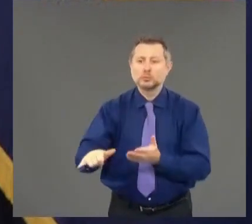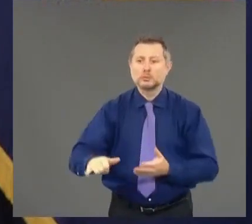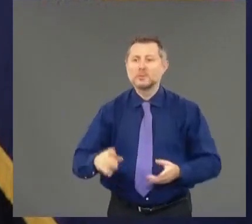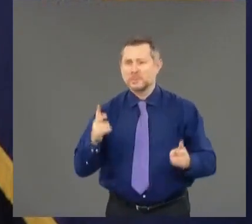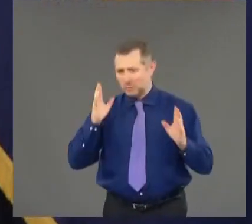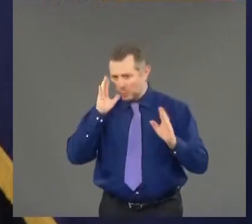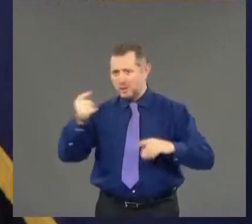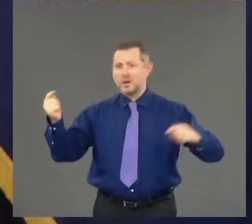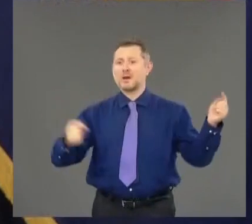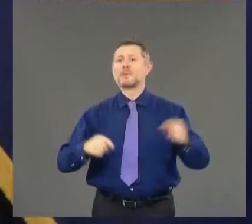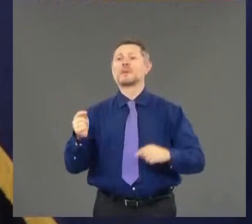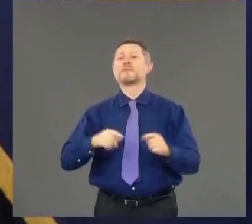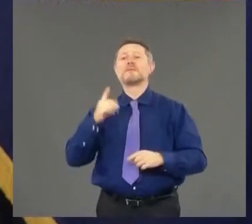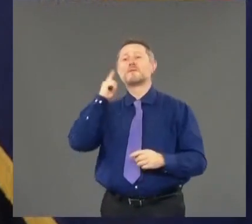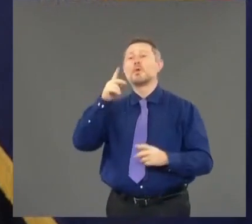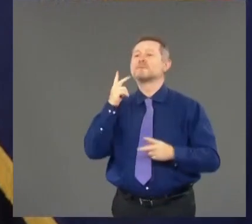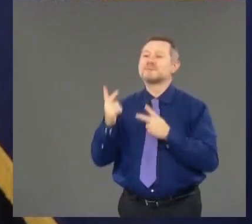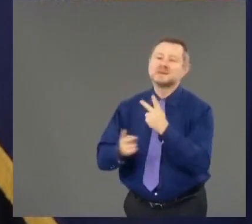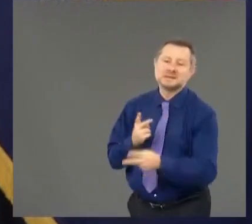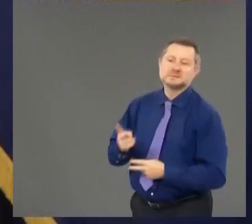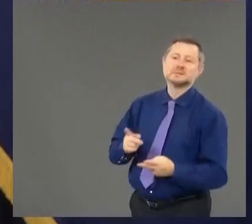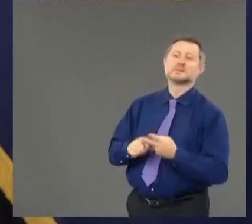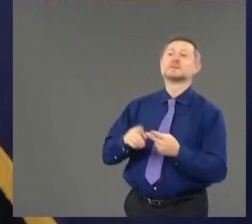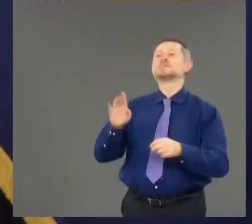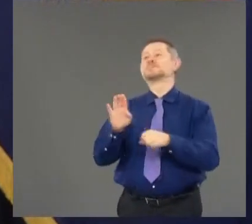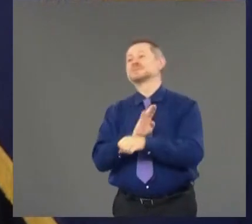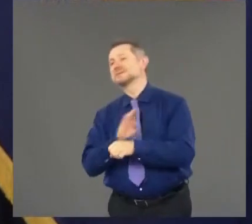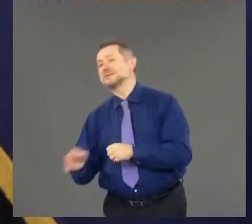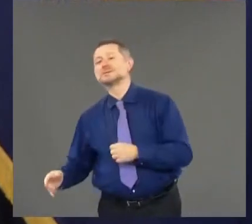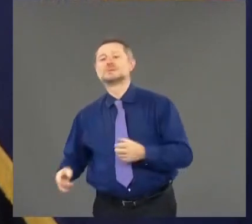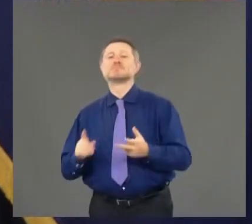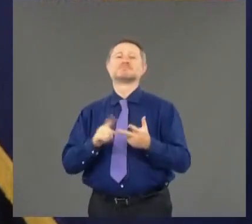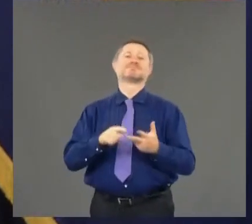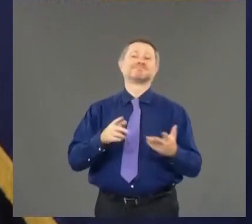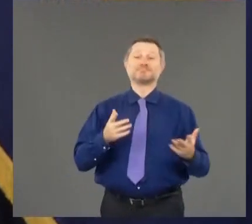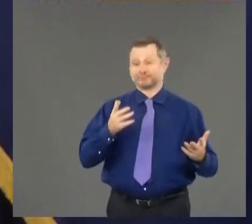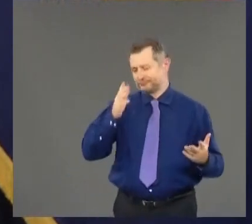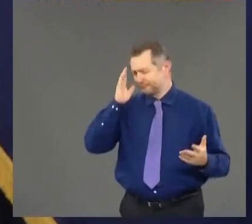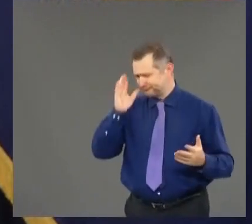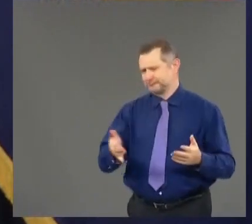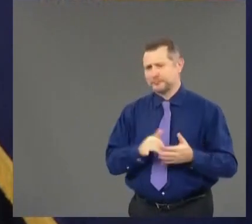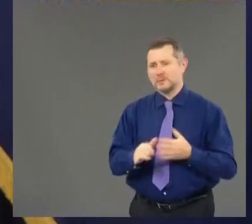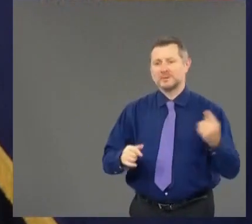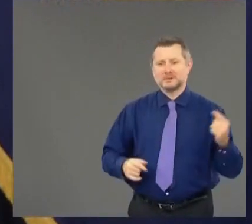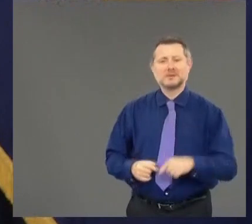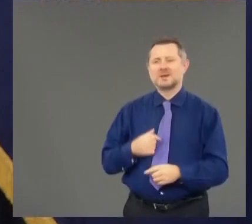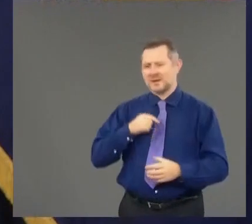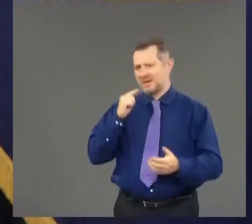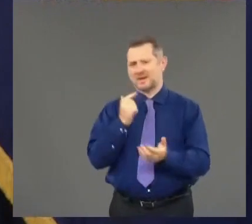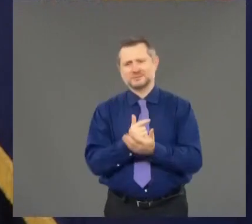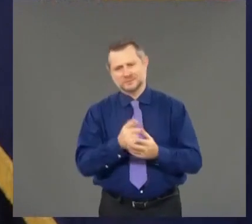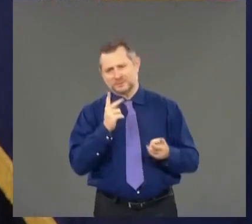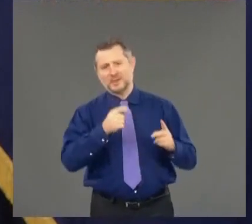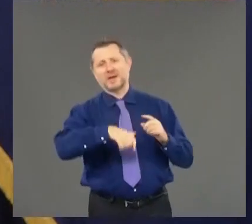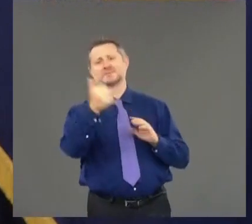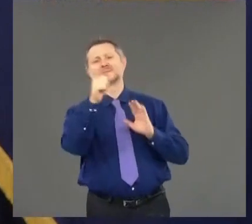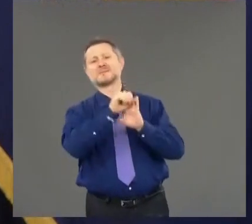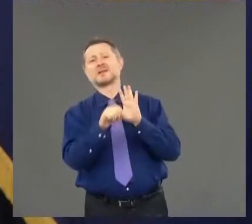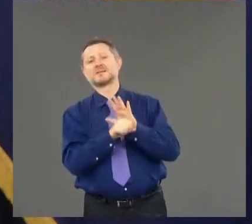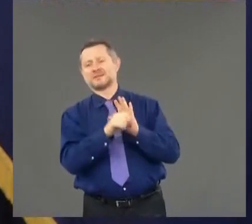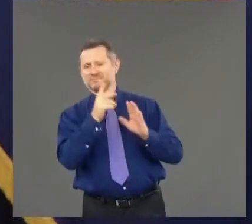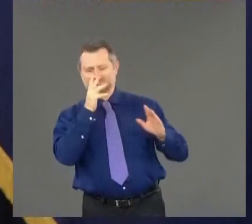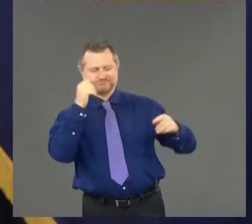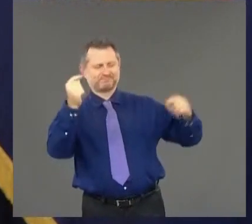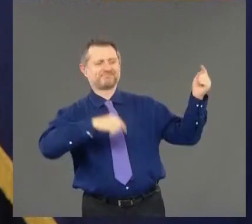People come here to visit, they come here to do business, etc. So you're going to get a lot of people coming from those other places.